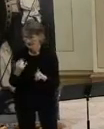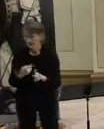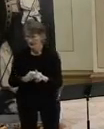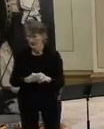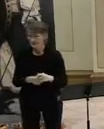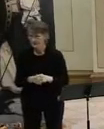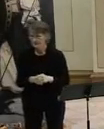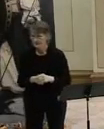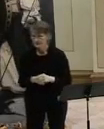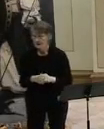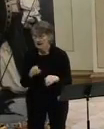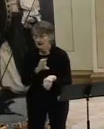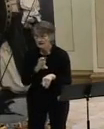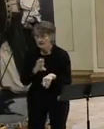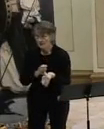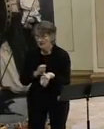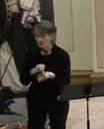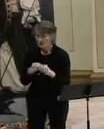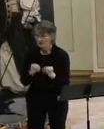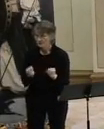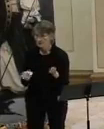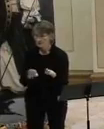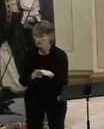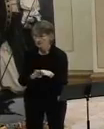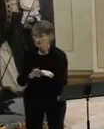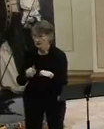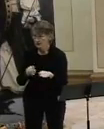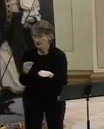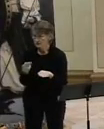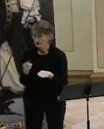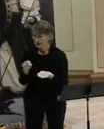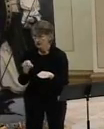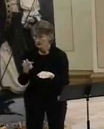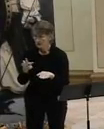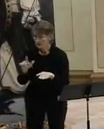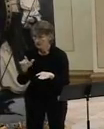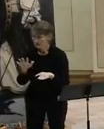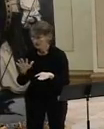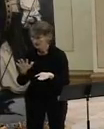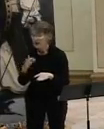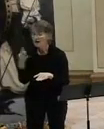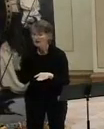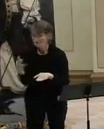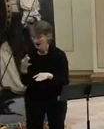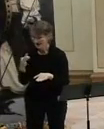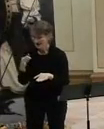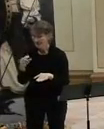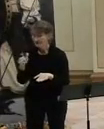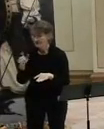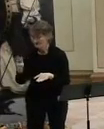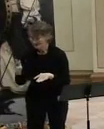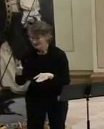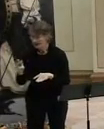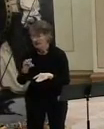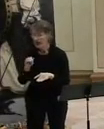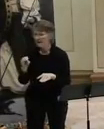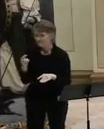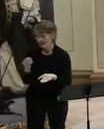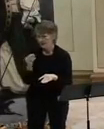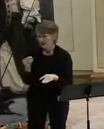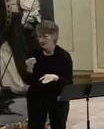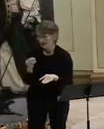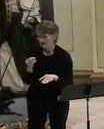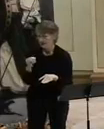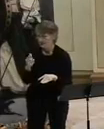The parish office will be closed Thursday, November 25th, Friday, November 26th, and Monday,